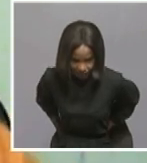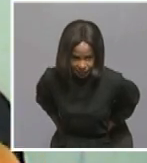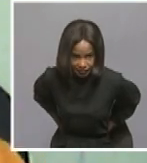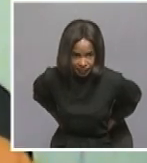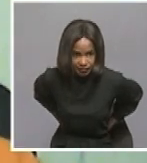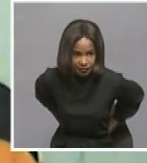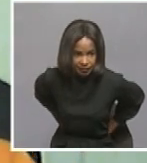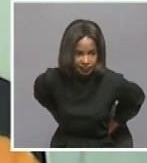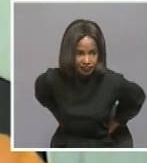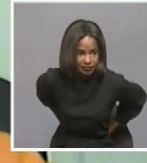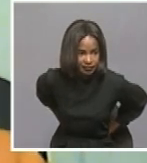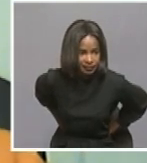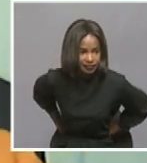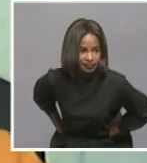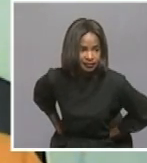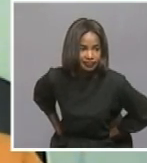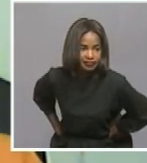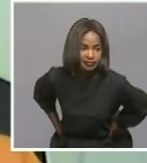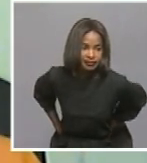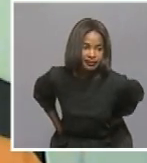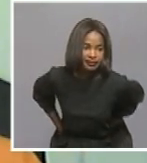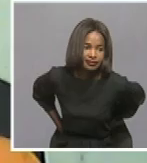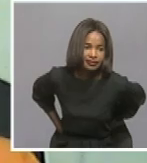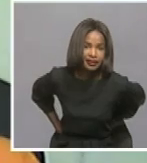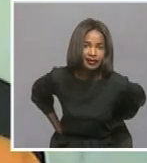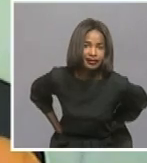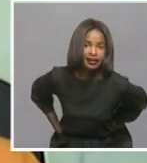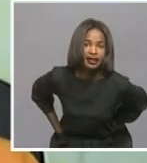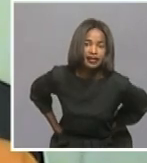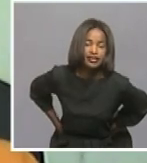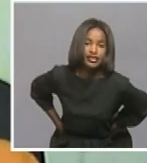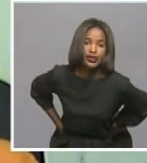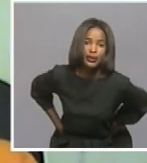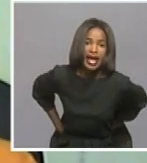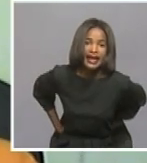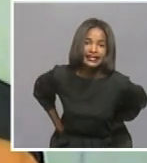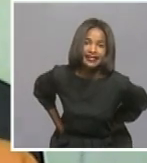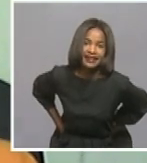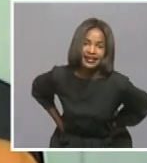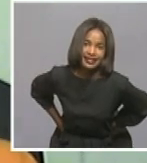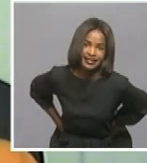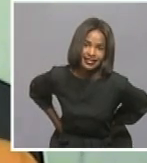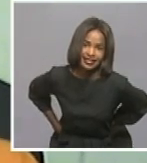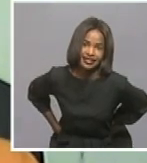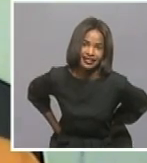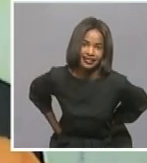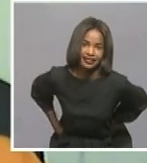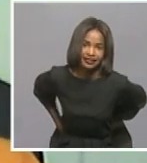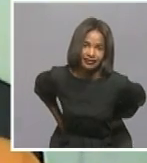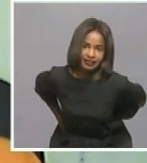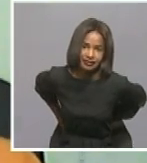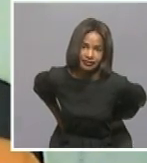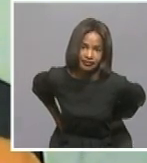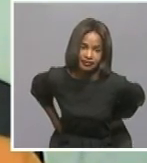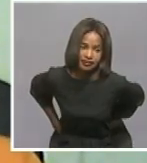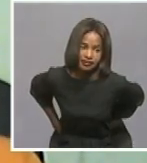are you, sir? I'm very well, thanks. We just wanted to test the connection. Yes. Can you hear us clearly? I